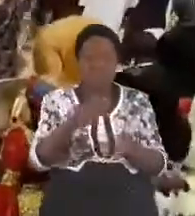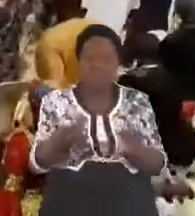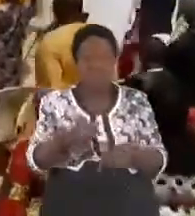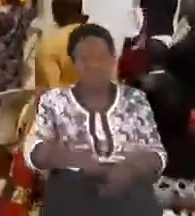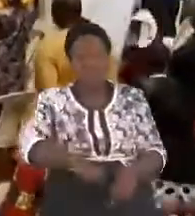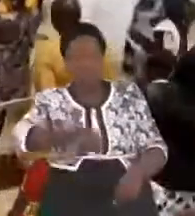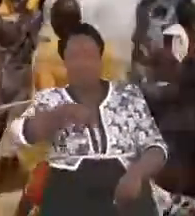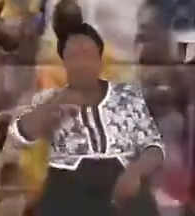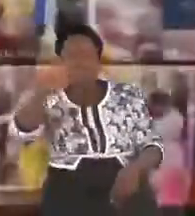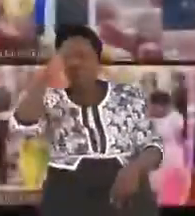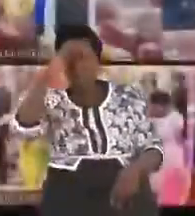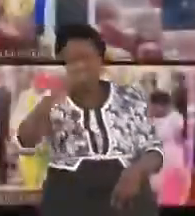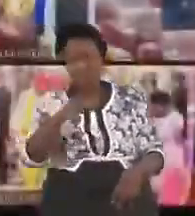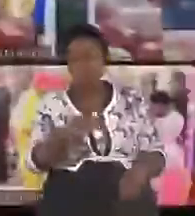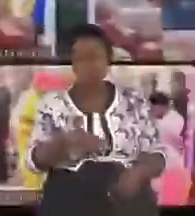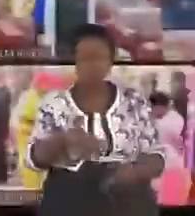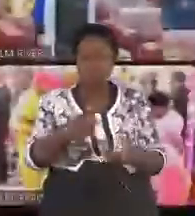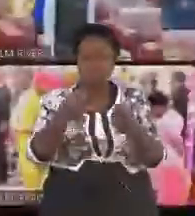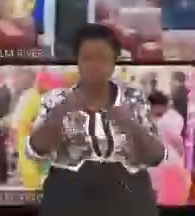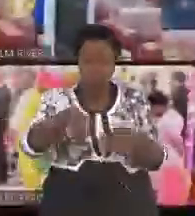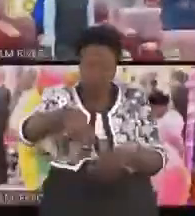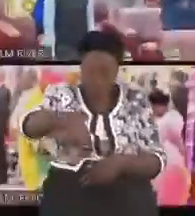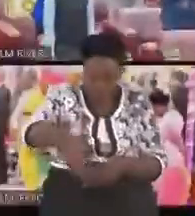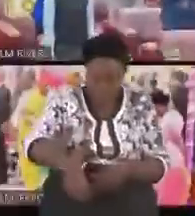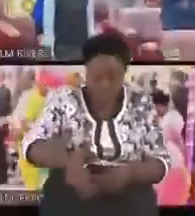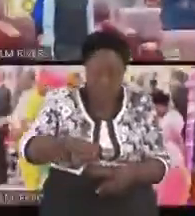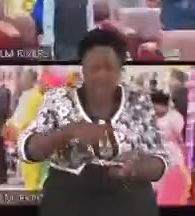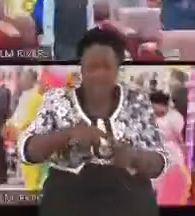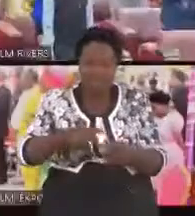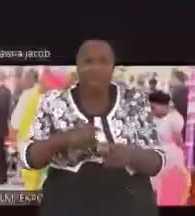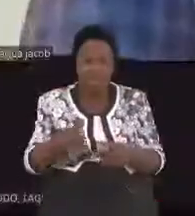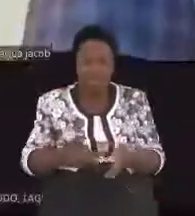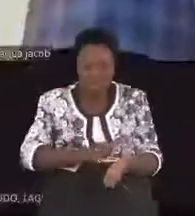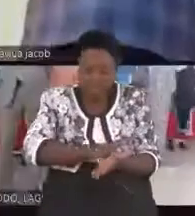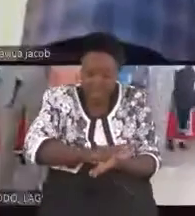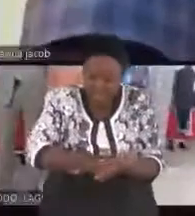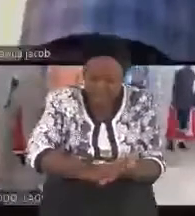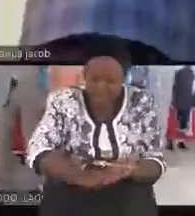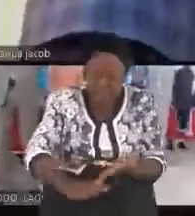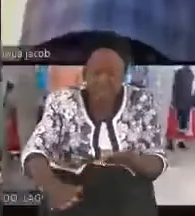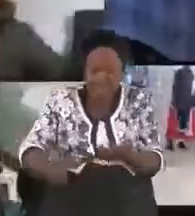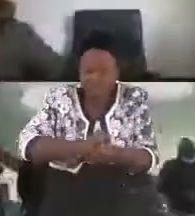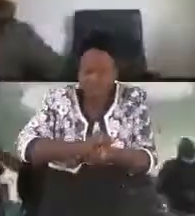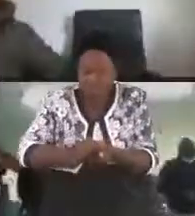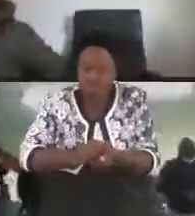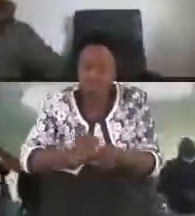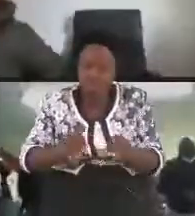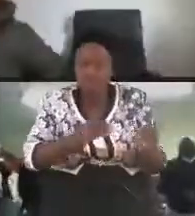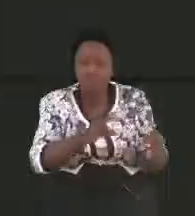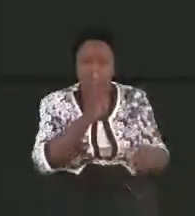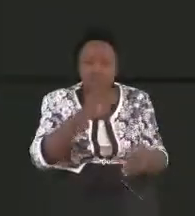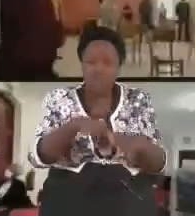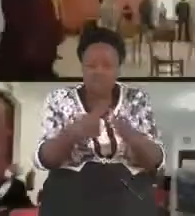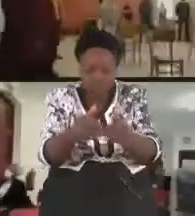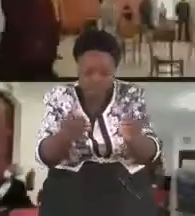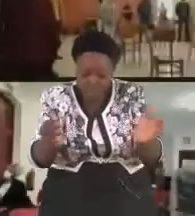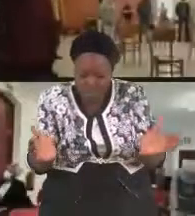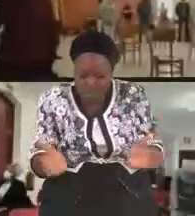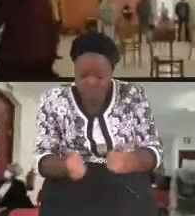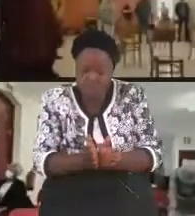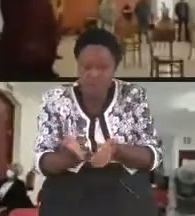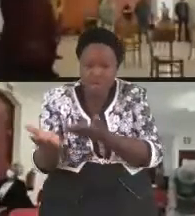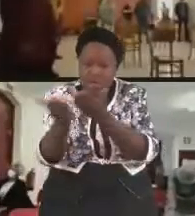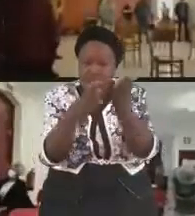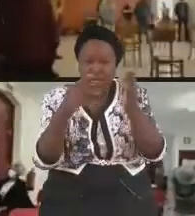people. Stoop down, lean, put the water in the bowl, serve the people, and do